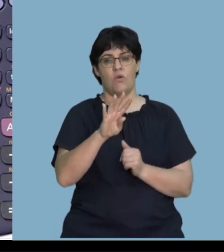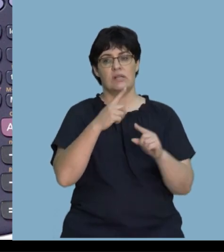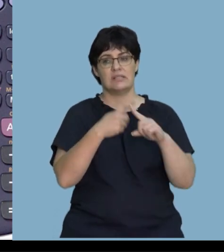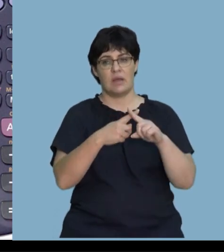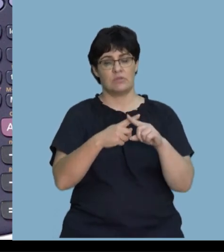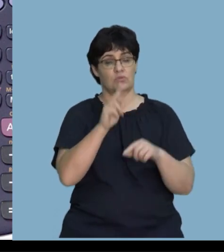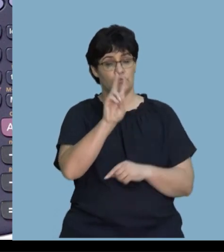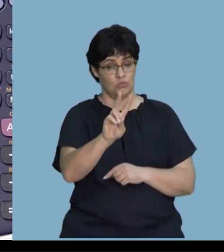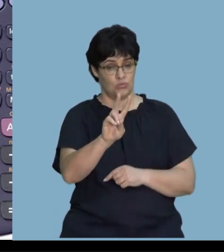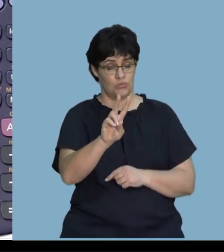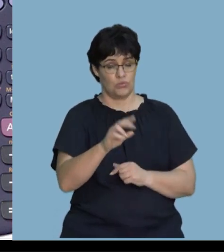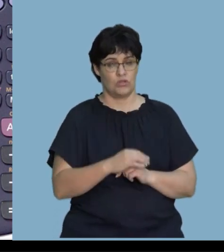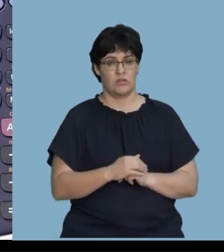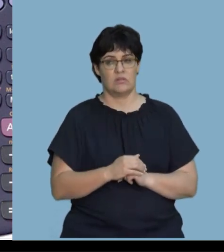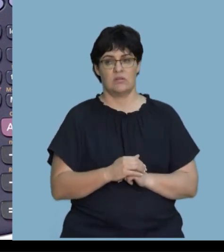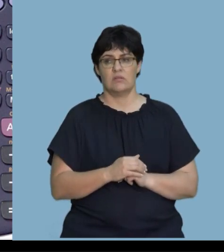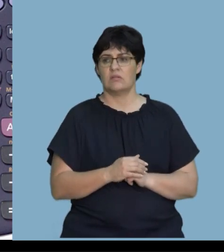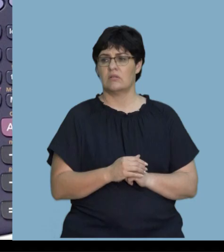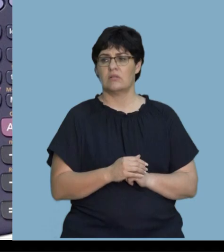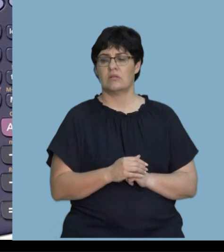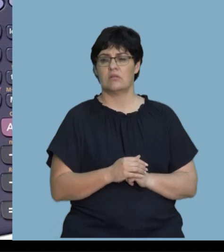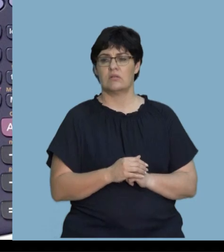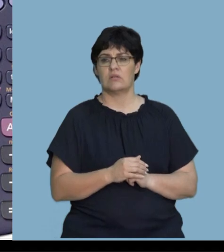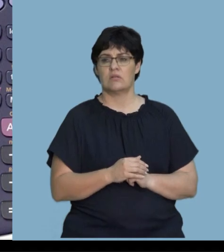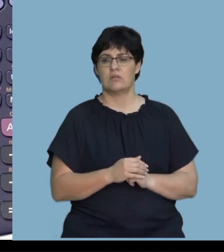2, okay? What is the mass of